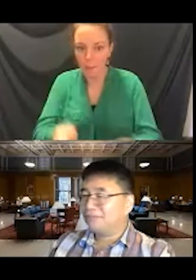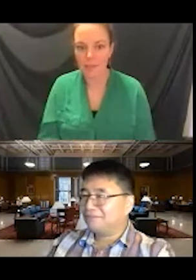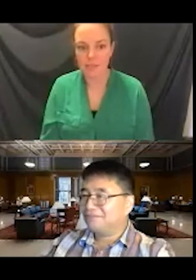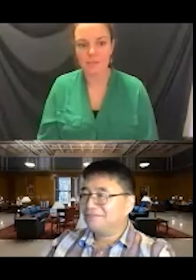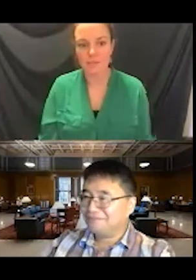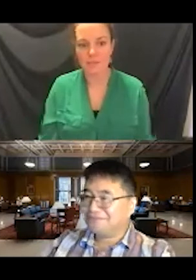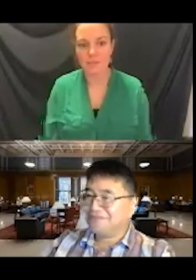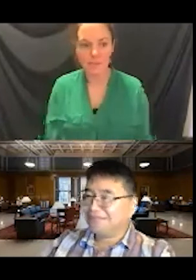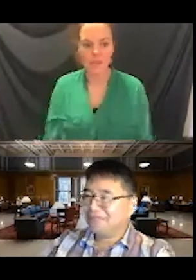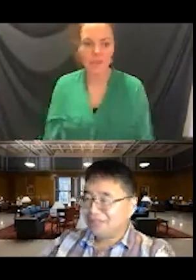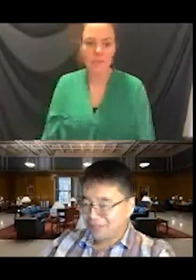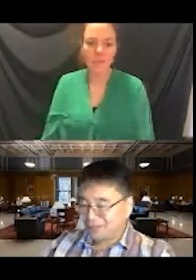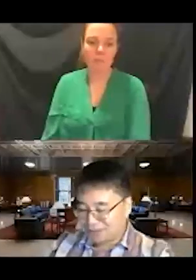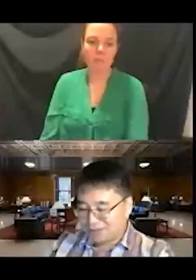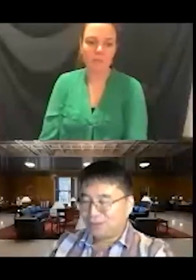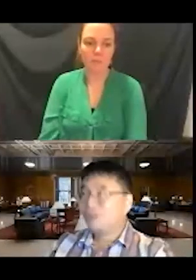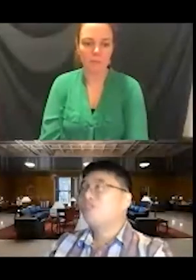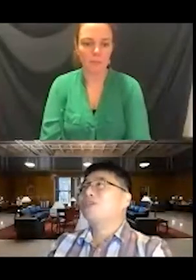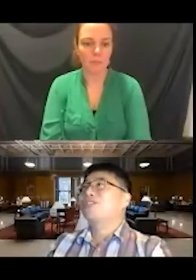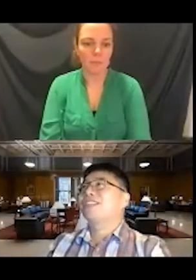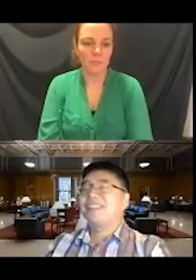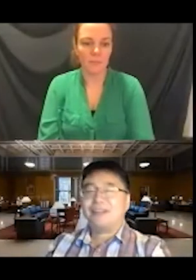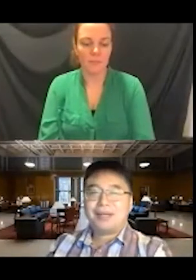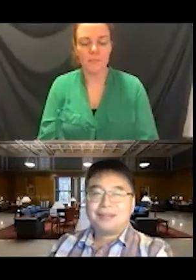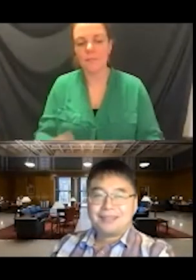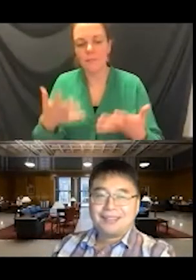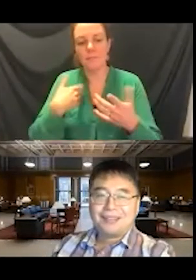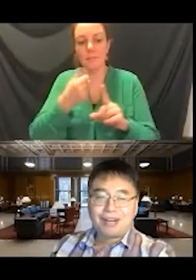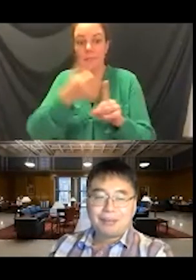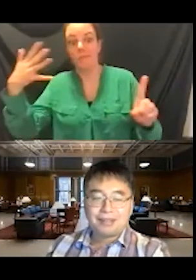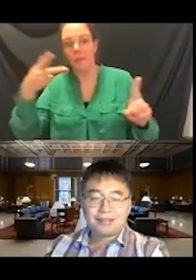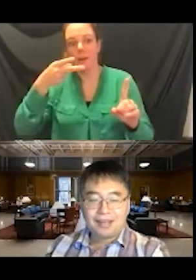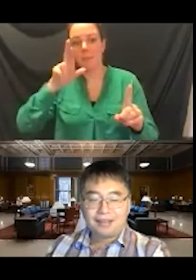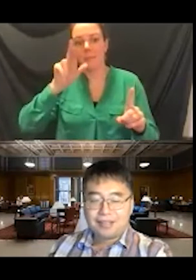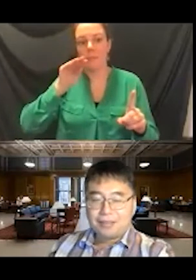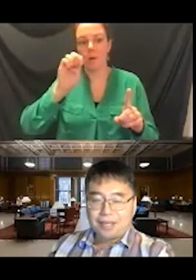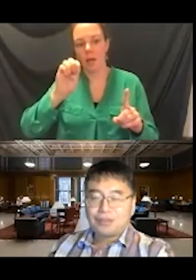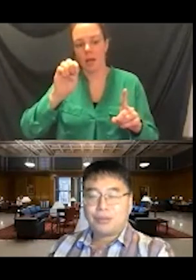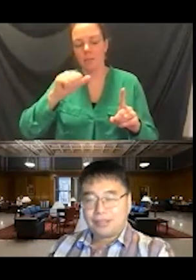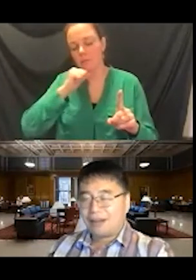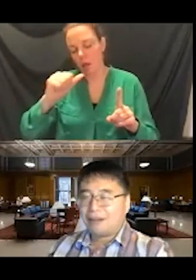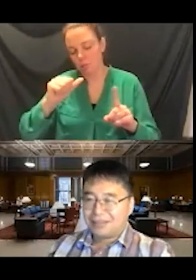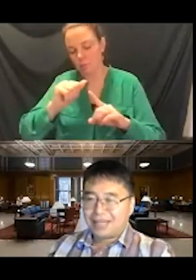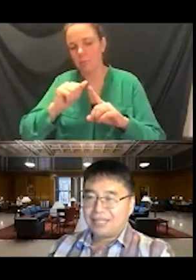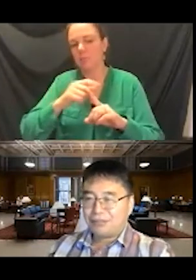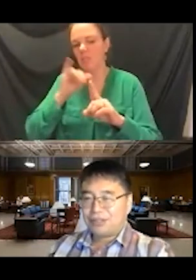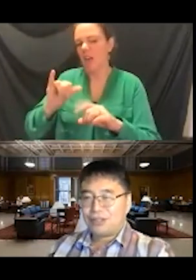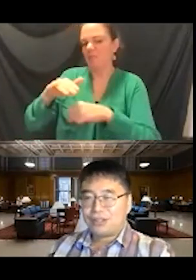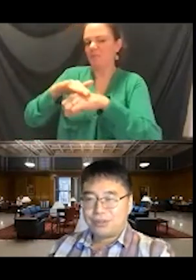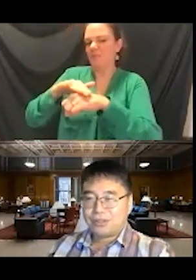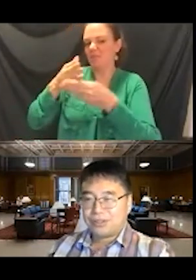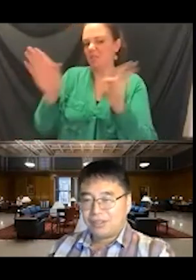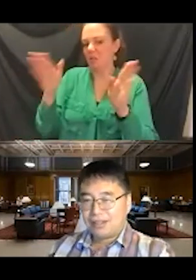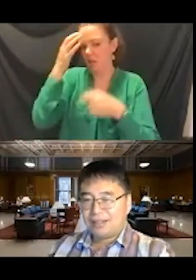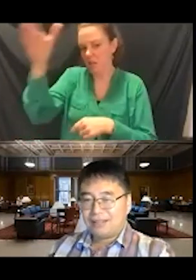So I'm not gonna go into too much detail about PRIME itself, but I do wanna talk about the kind of research